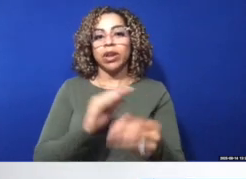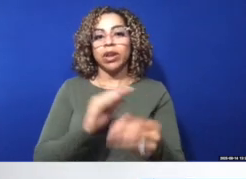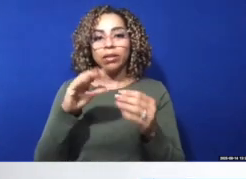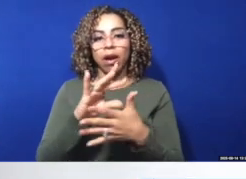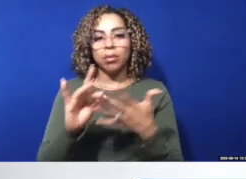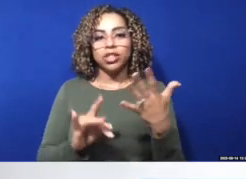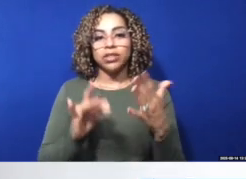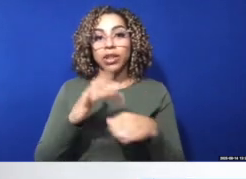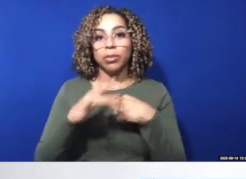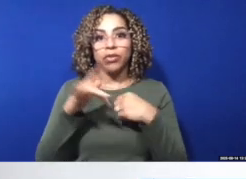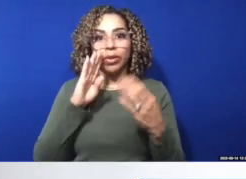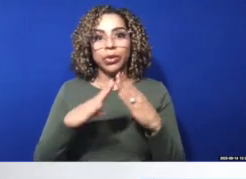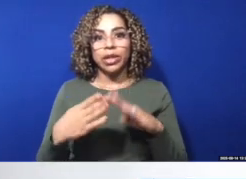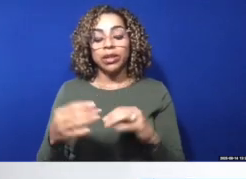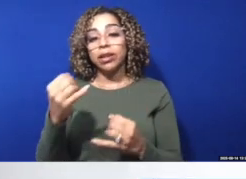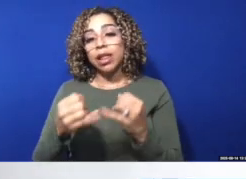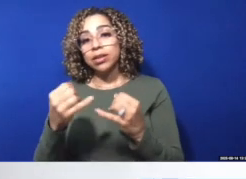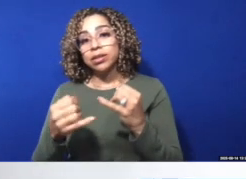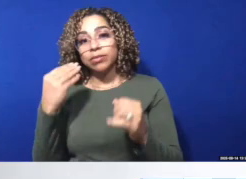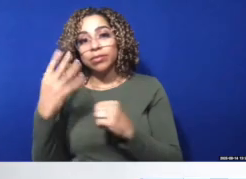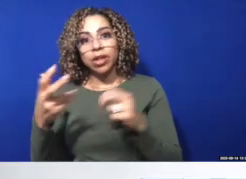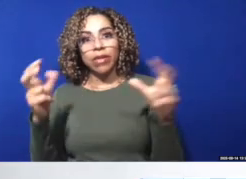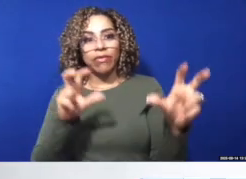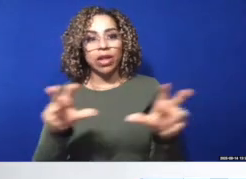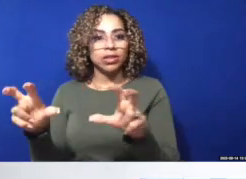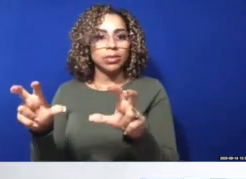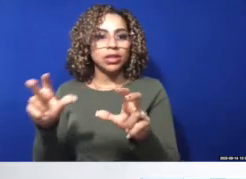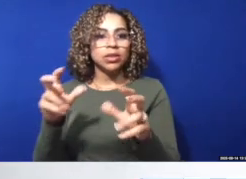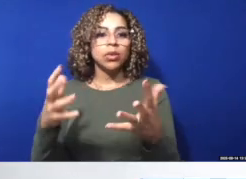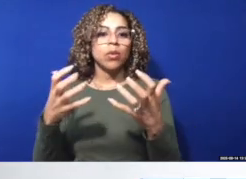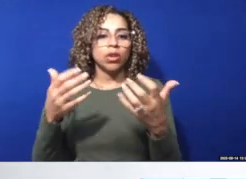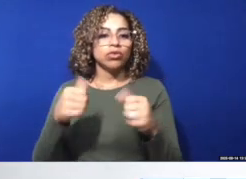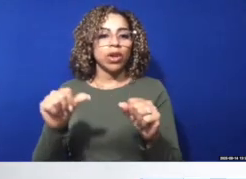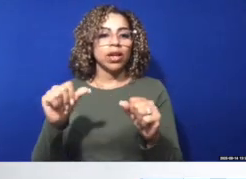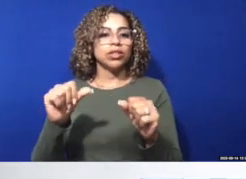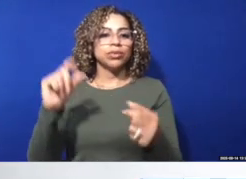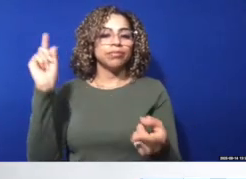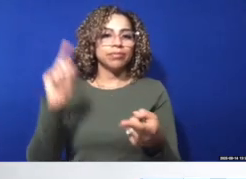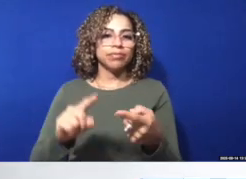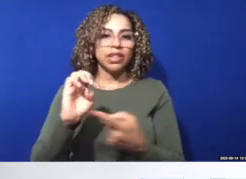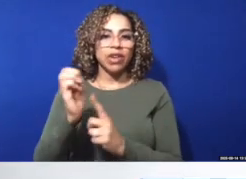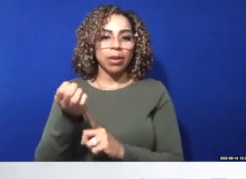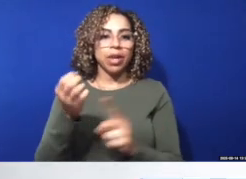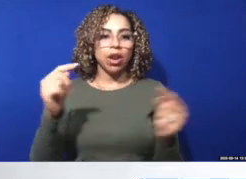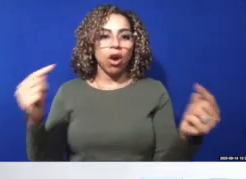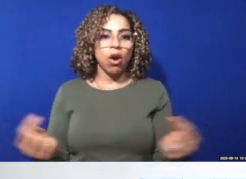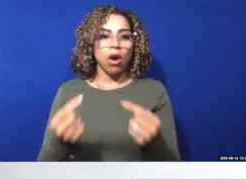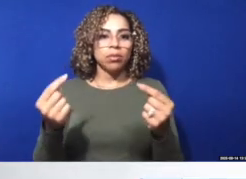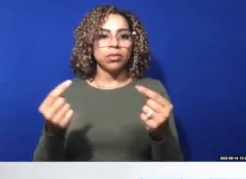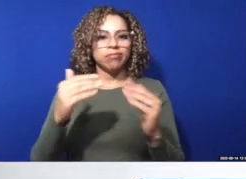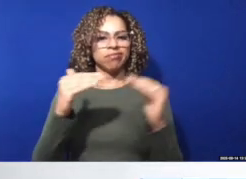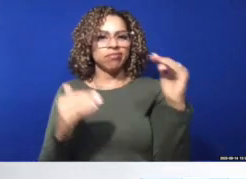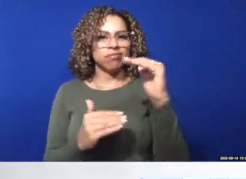And lastly, these investments strive to alleviate environmental harms that are disproportionately felt by some communities due to historical inequities.